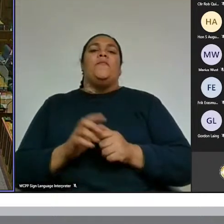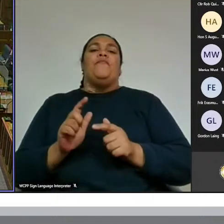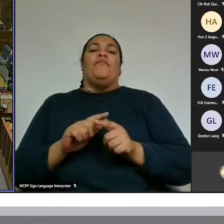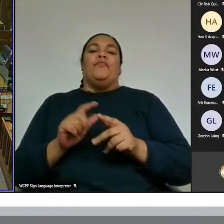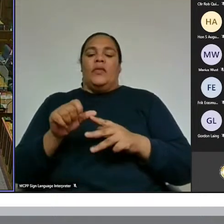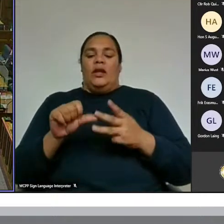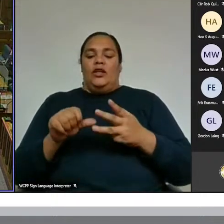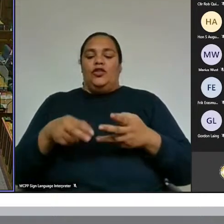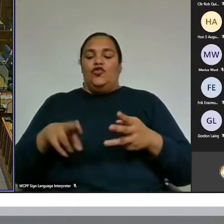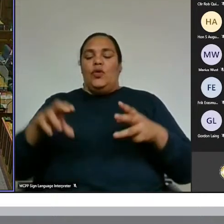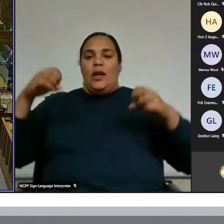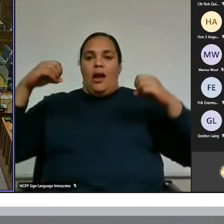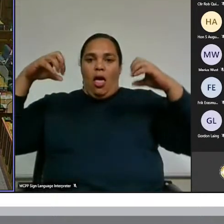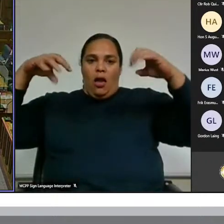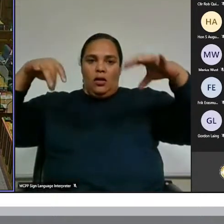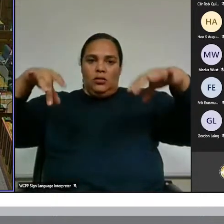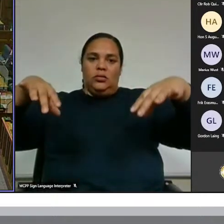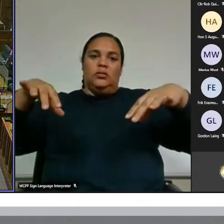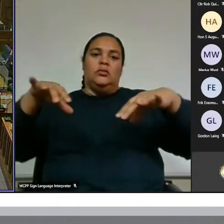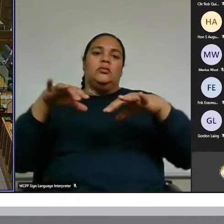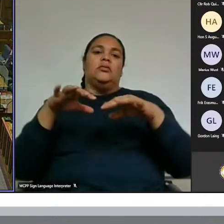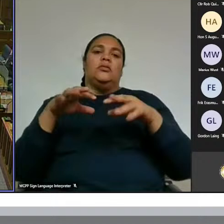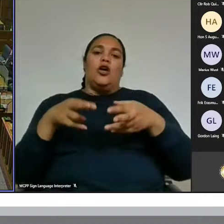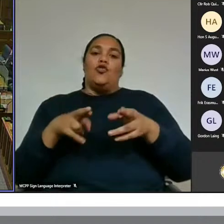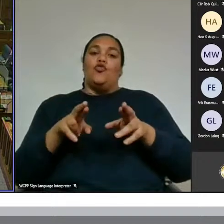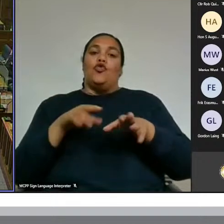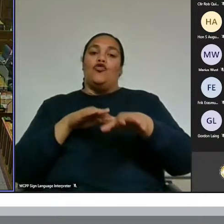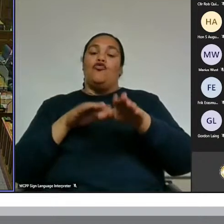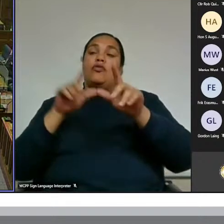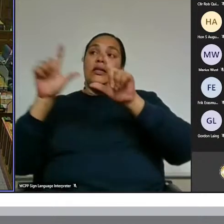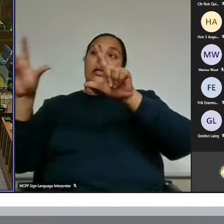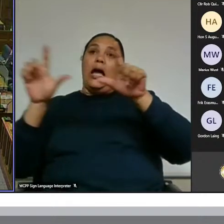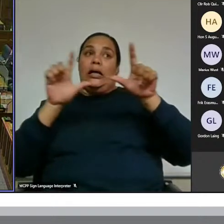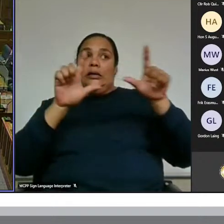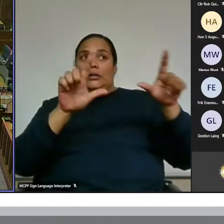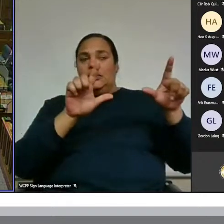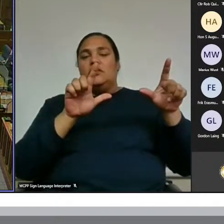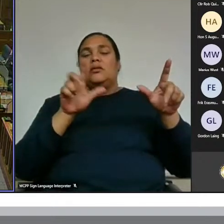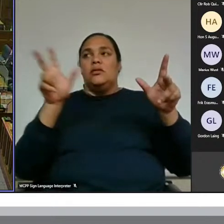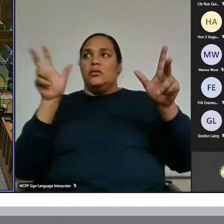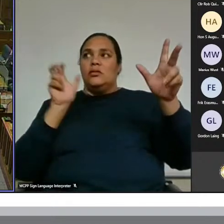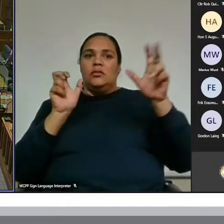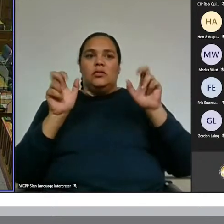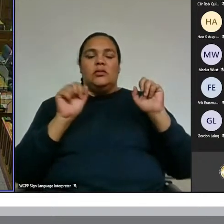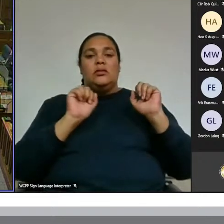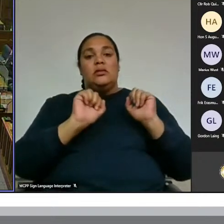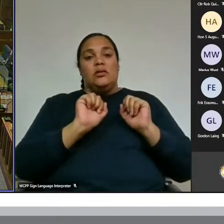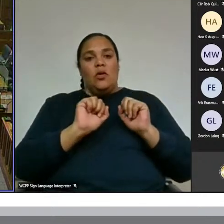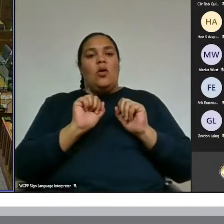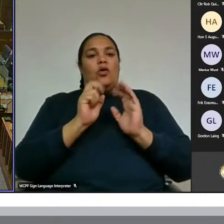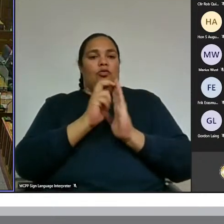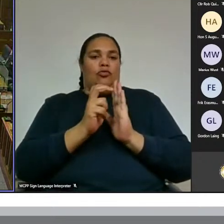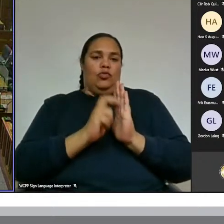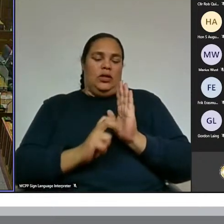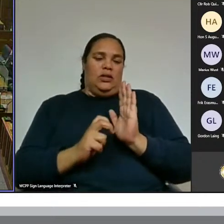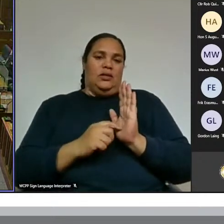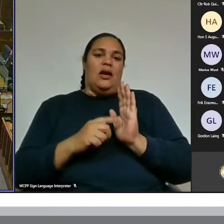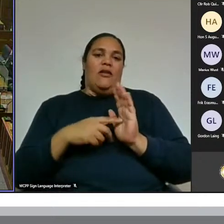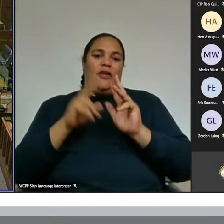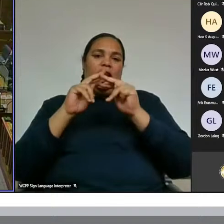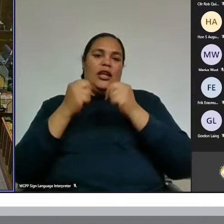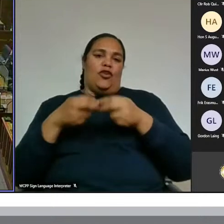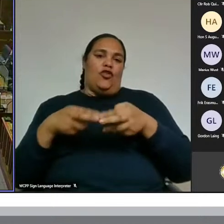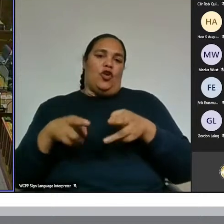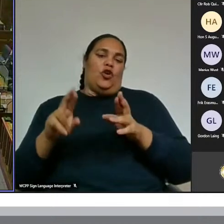On the street lighting and road traffic signs. Road traffic signs are regulated in terms of the National